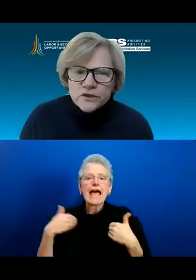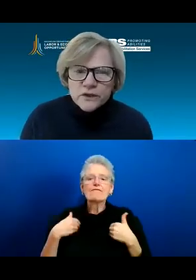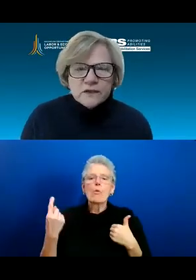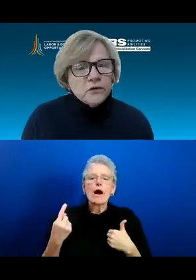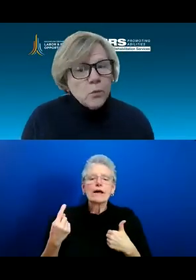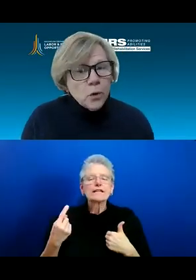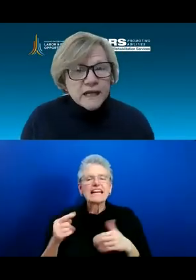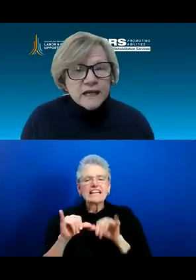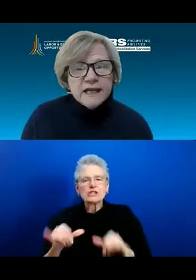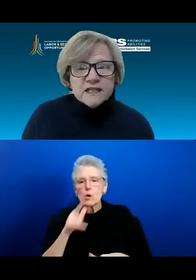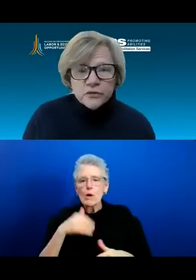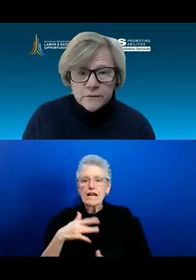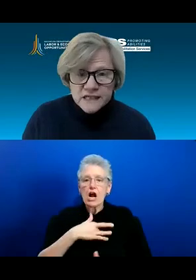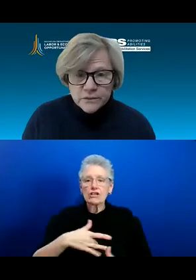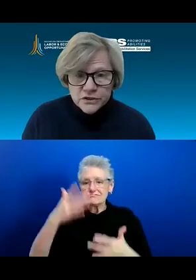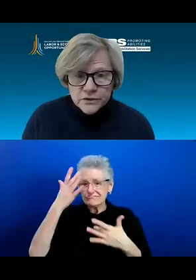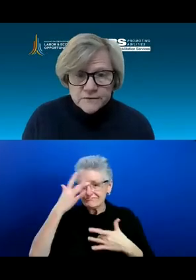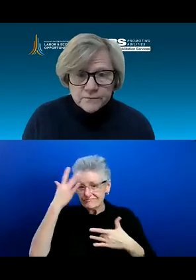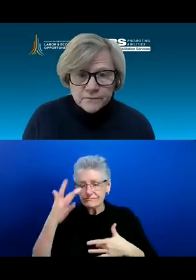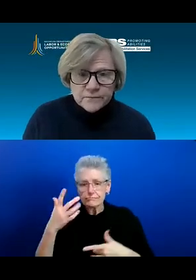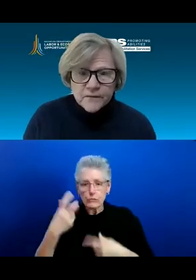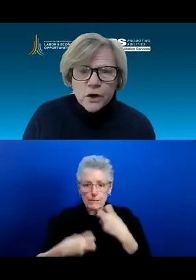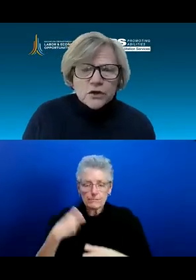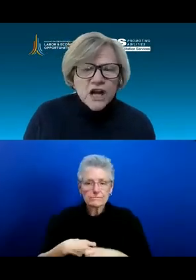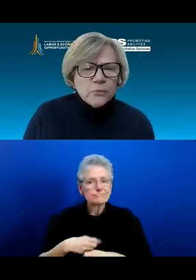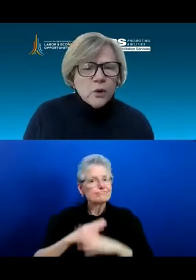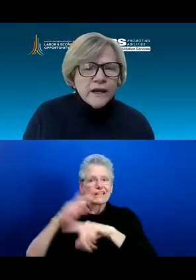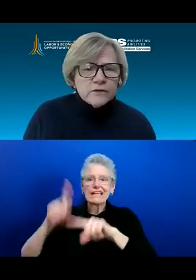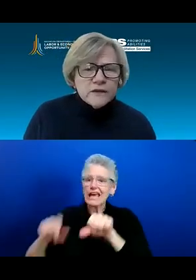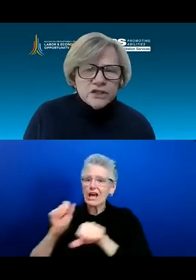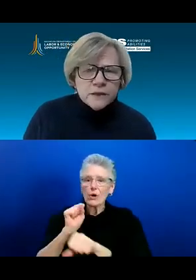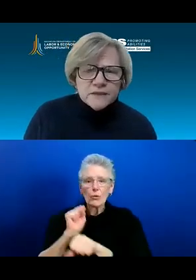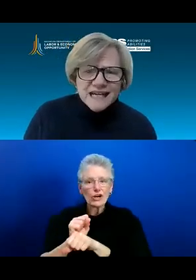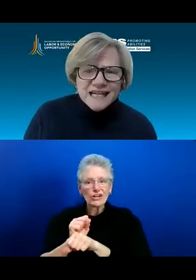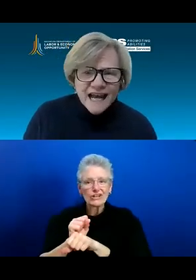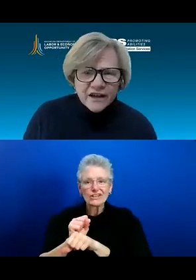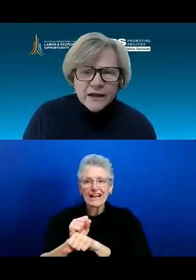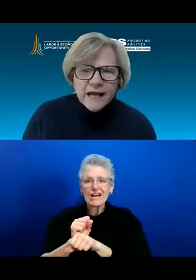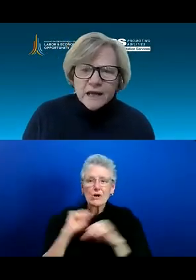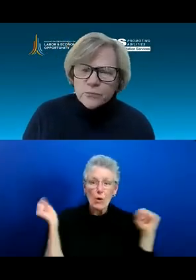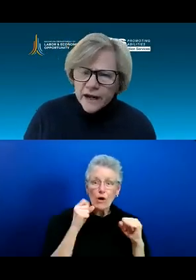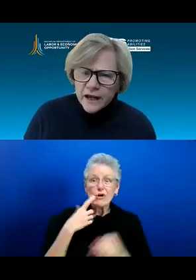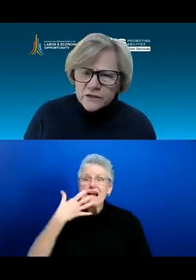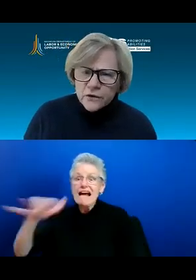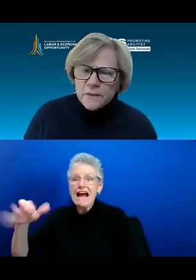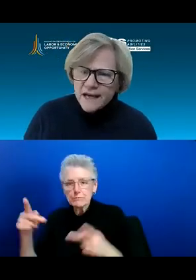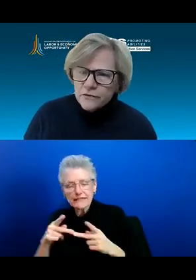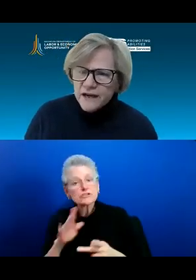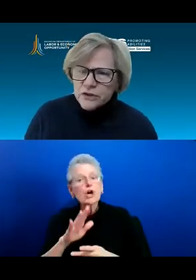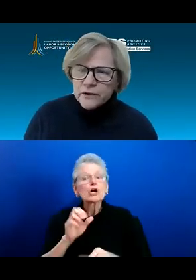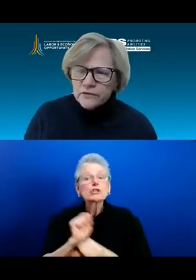was restricted from working in extreme temperatures. Her job required that she obtain data and product from